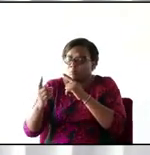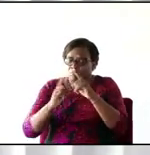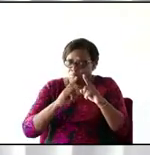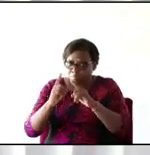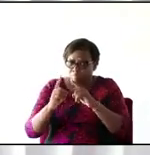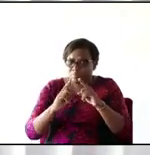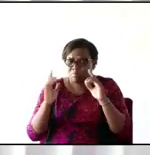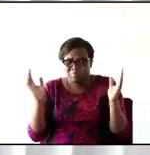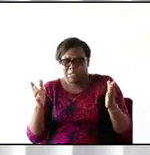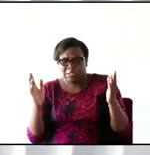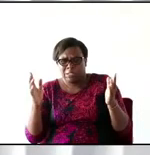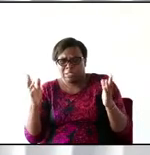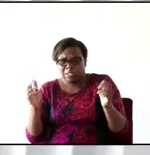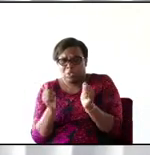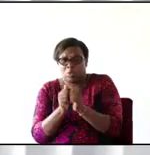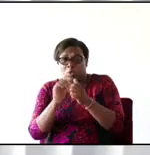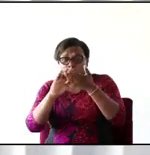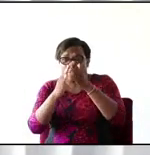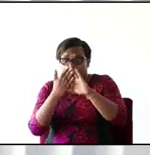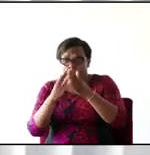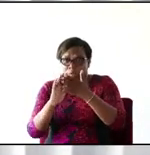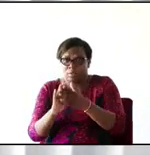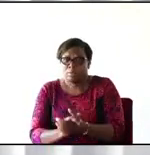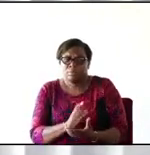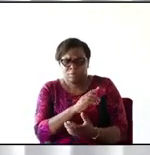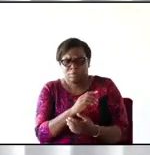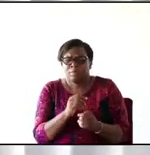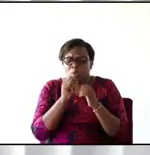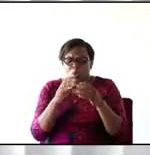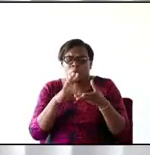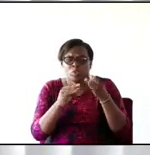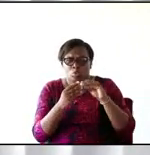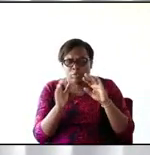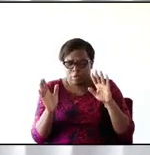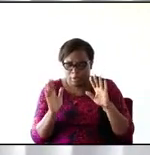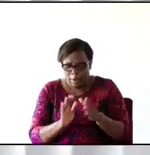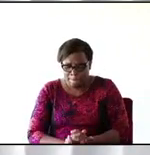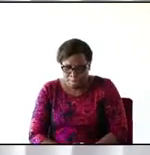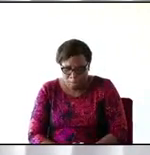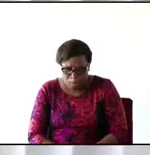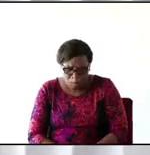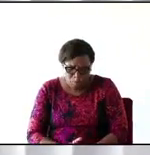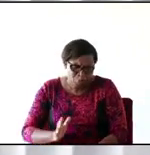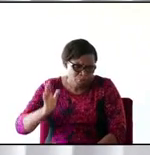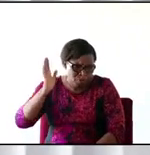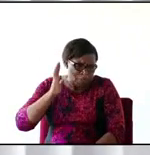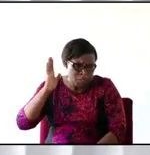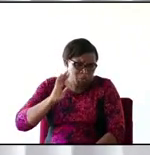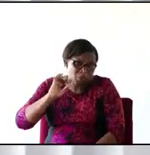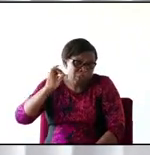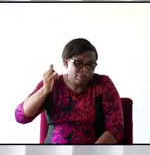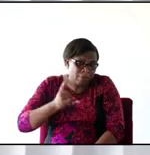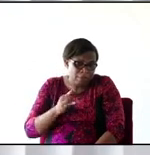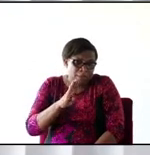community. Community. Can I tell you a quick story? Years ago, I was invited by a particular